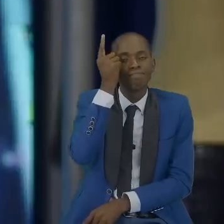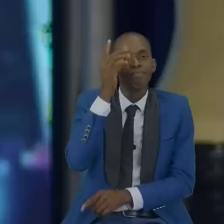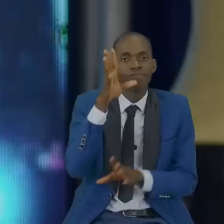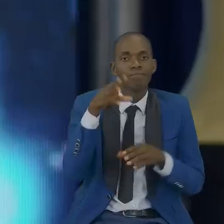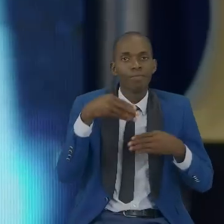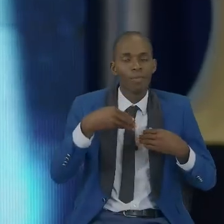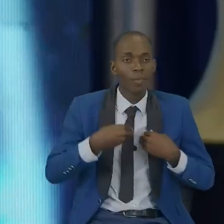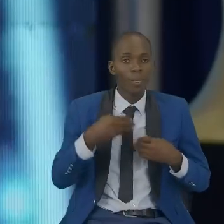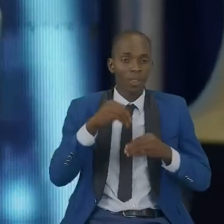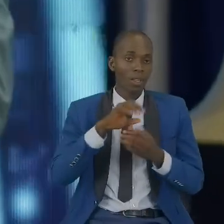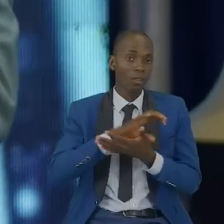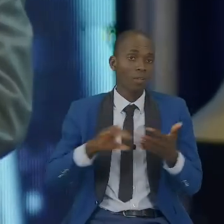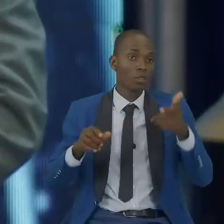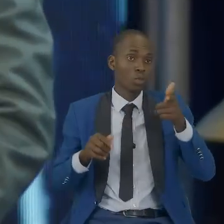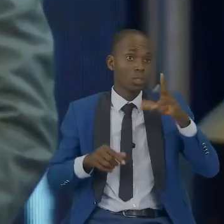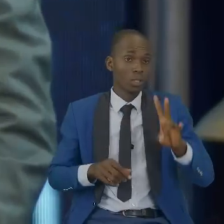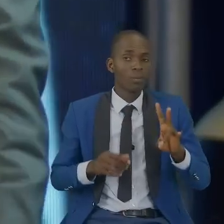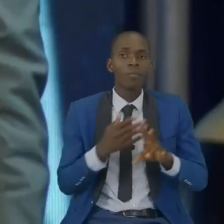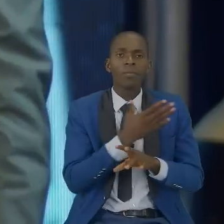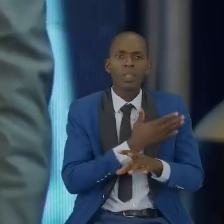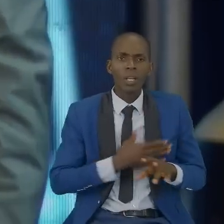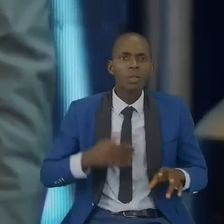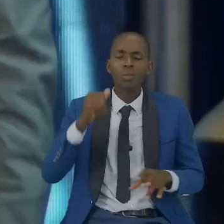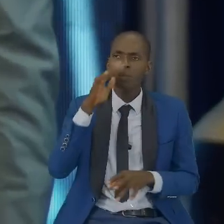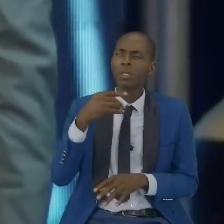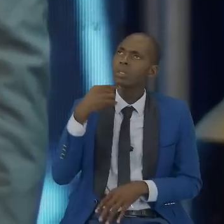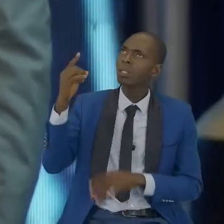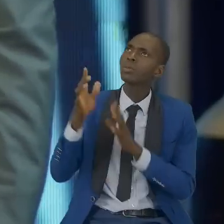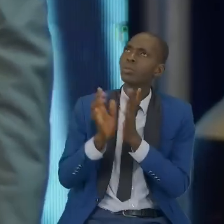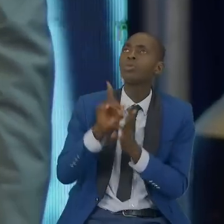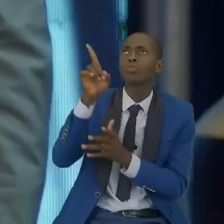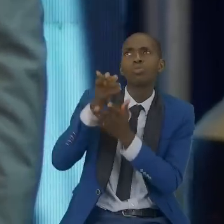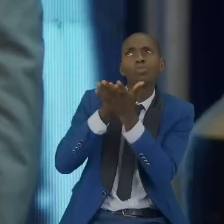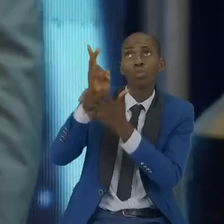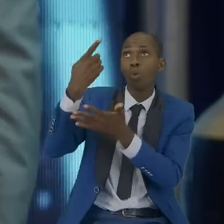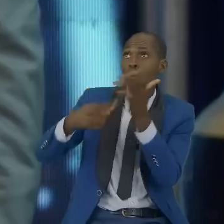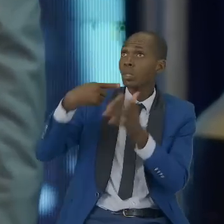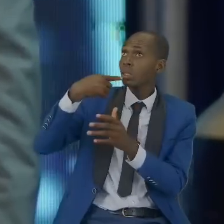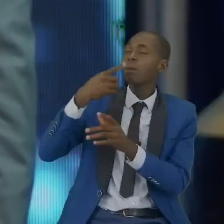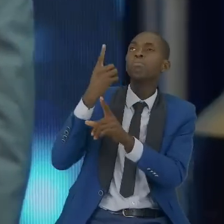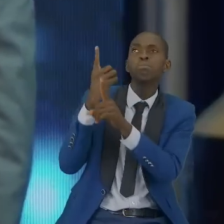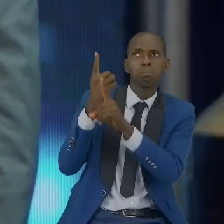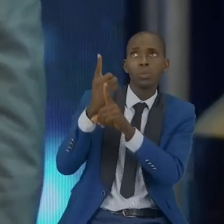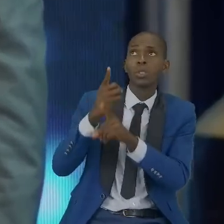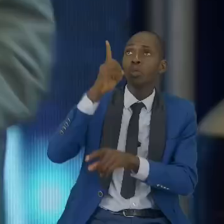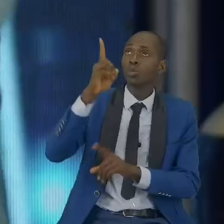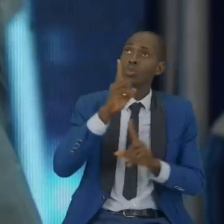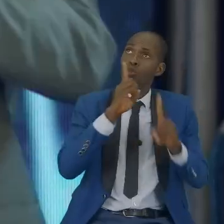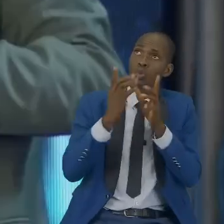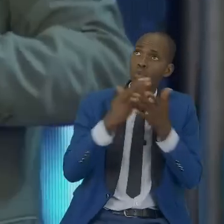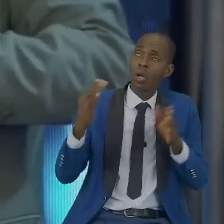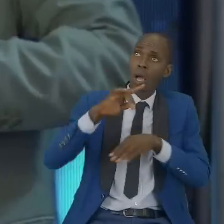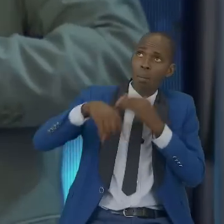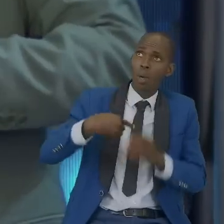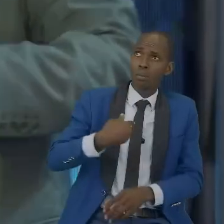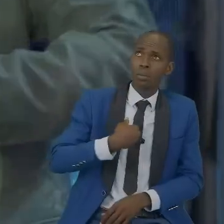verse 27, and she said, truth, Lord, I cannot accuse you of ever telling a lie. You know